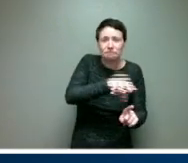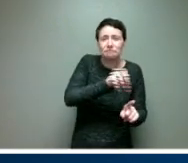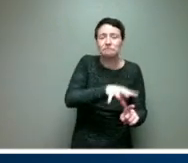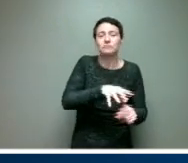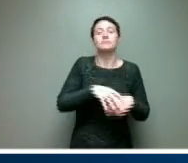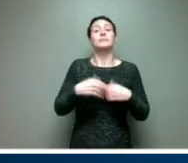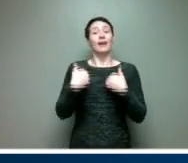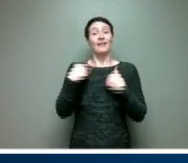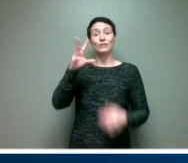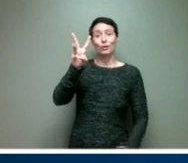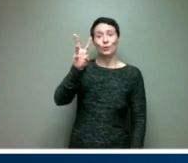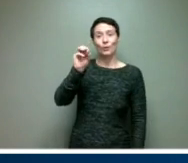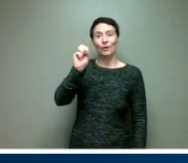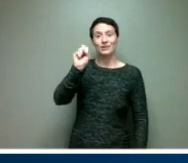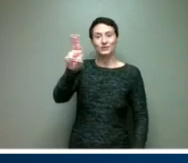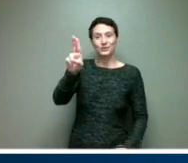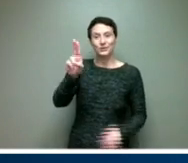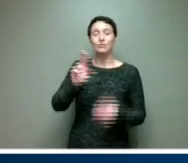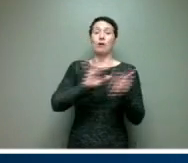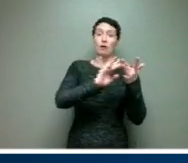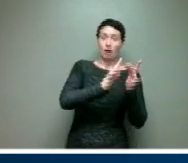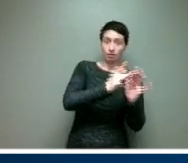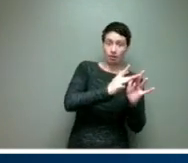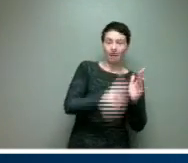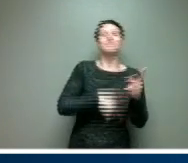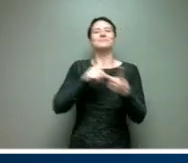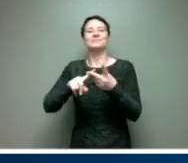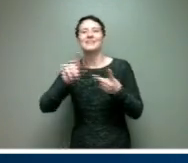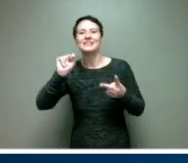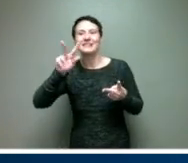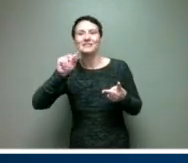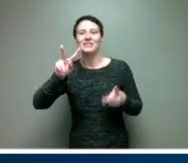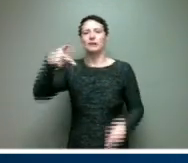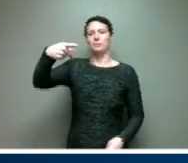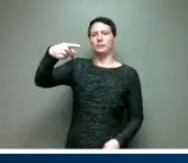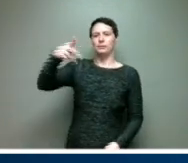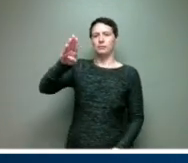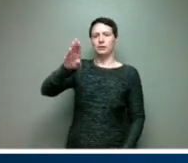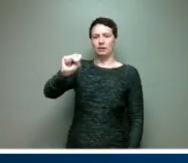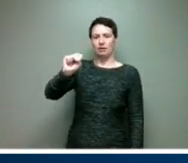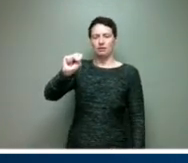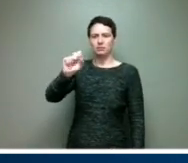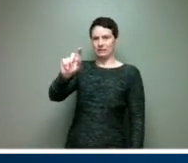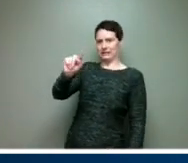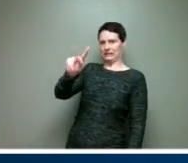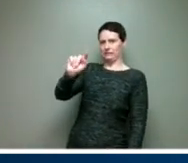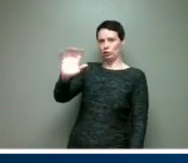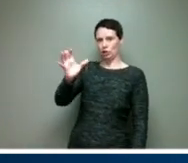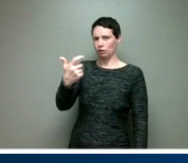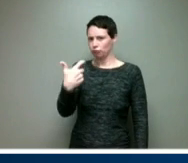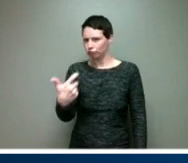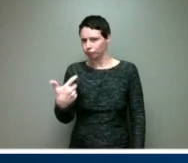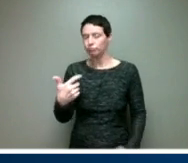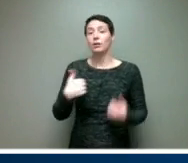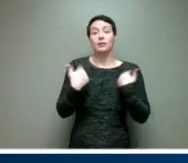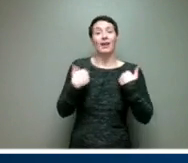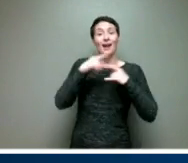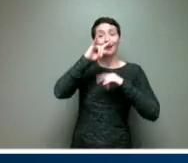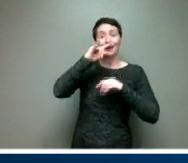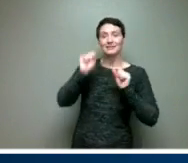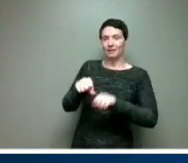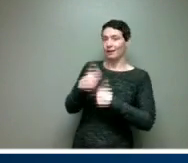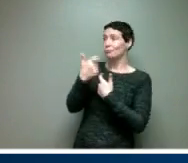television as well on PBS. So please check that out. It's a way of keeping your young children stimulated